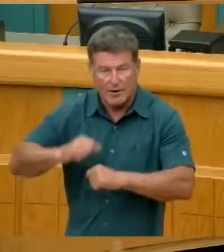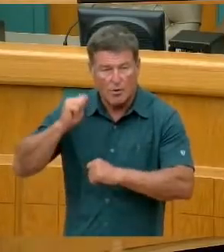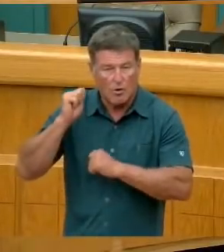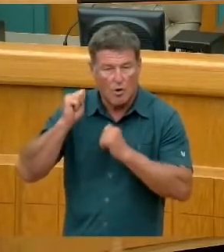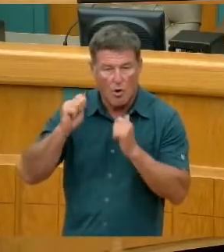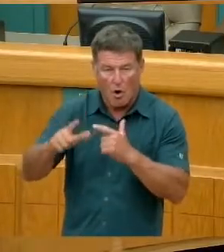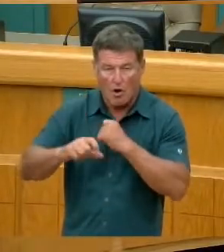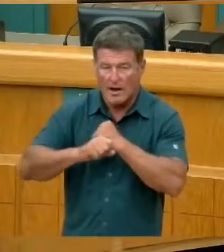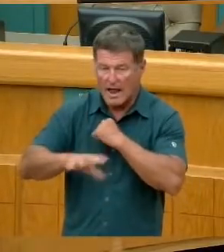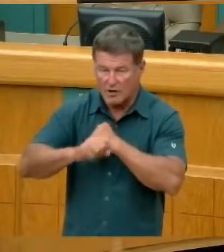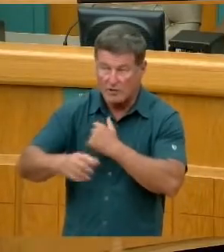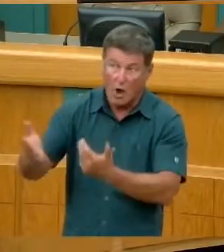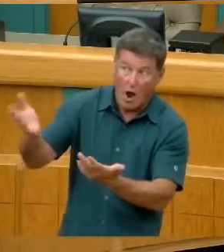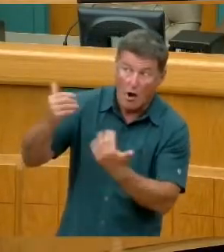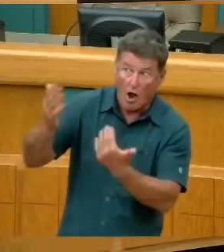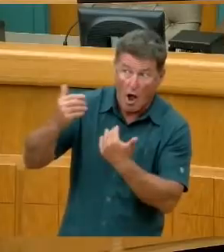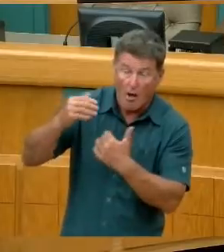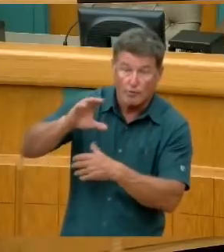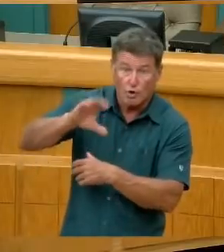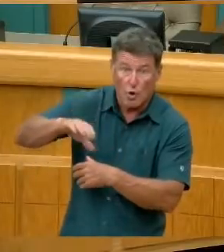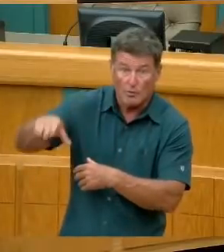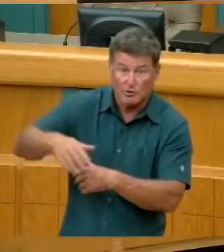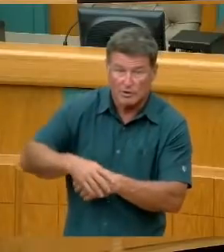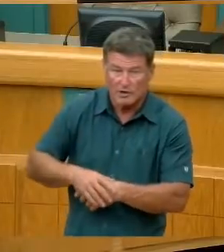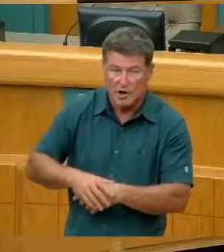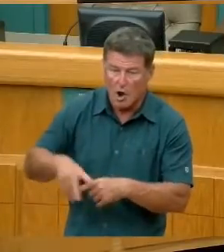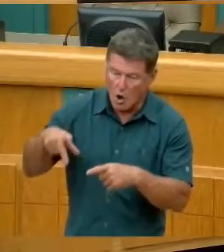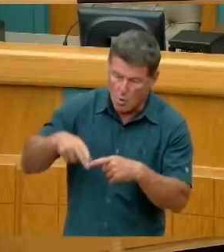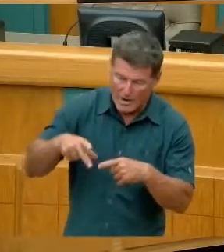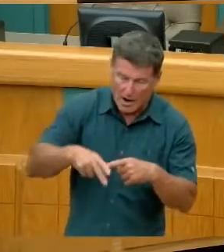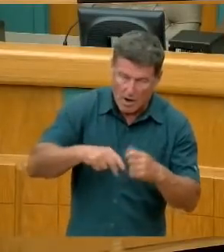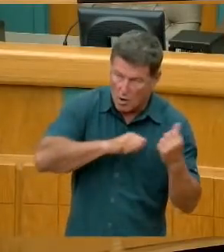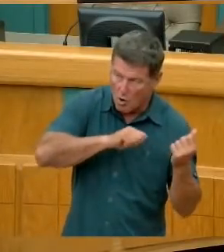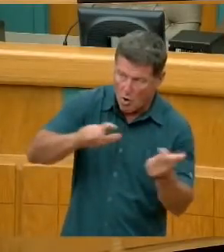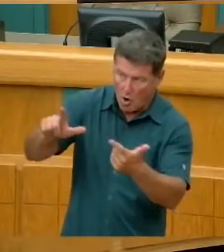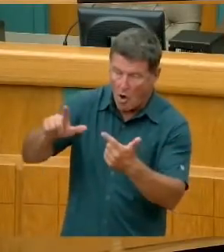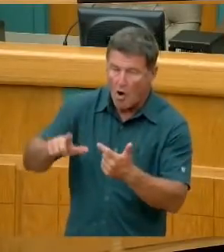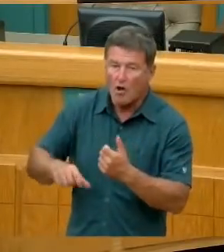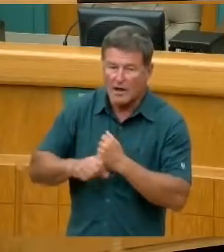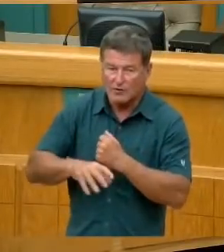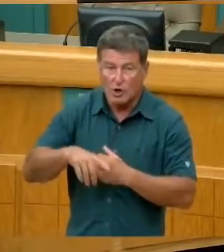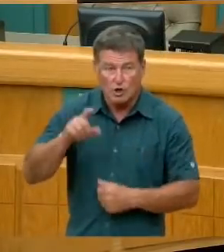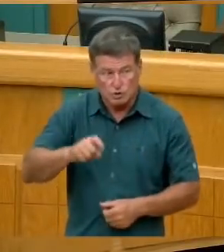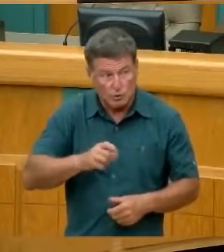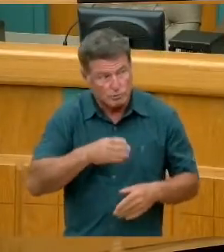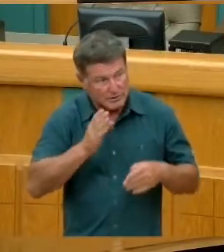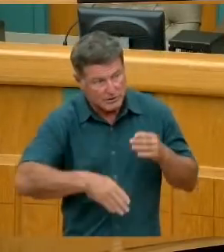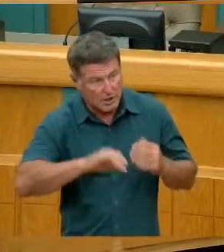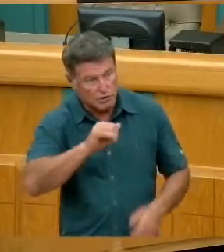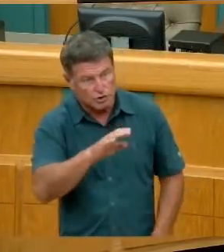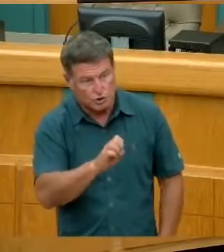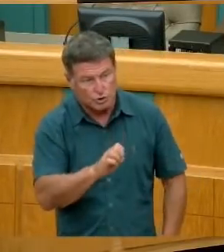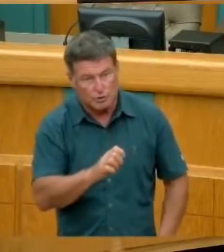them, take down all our advertising that said come to Corpus Christi. That should have been done in June, but it